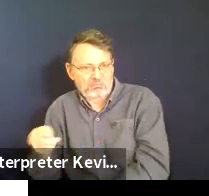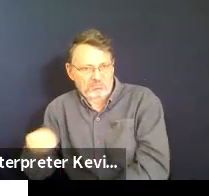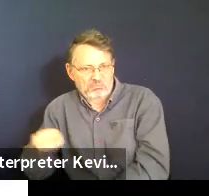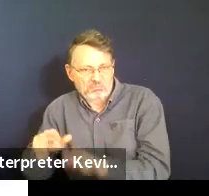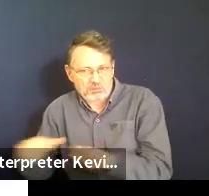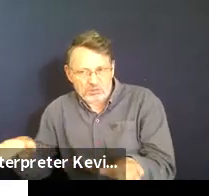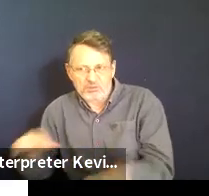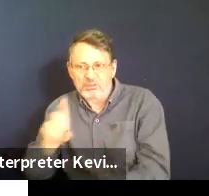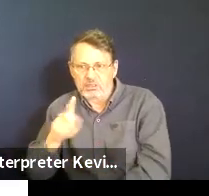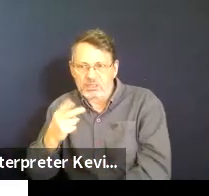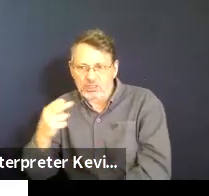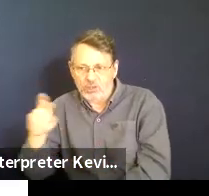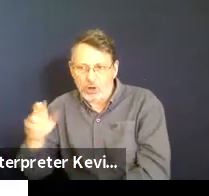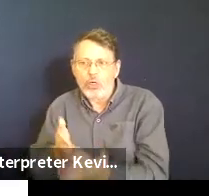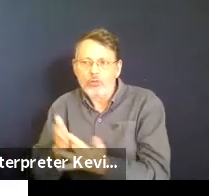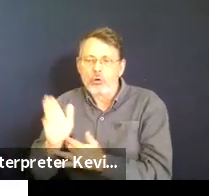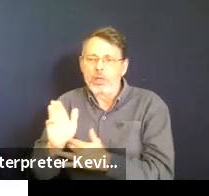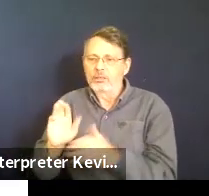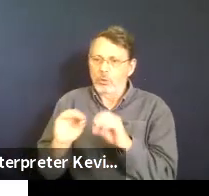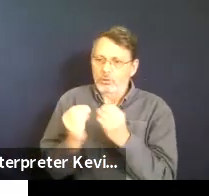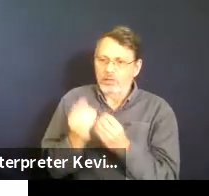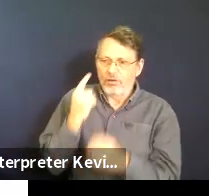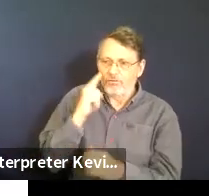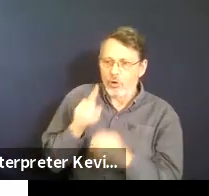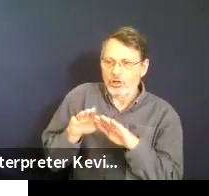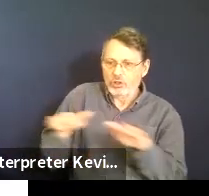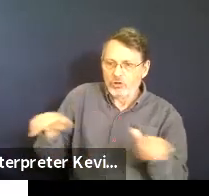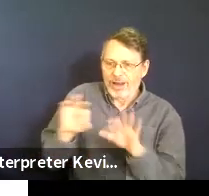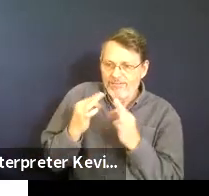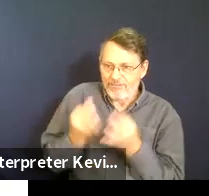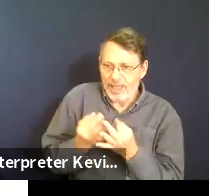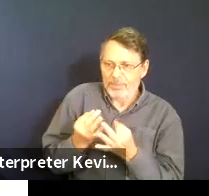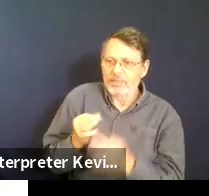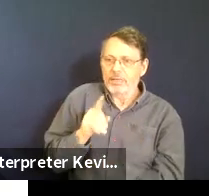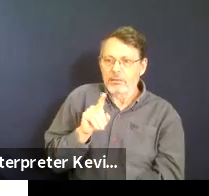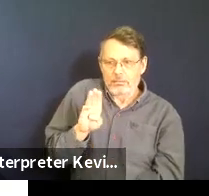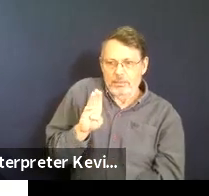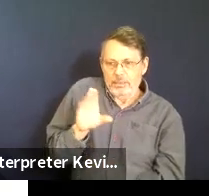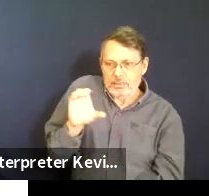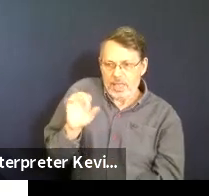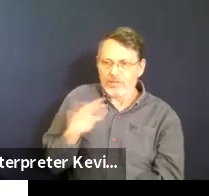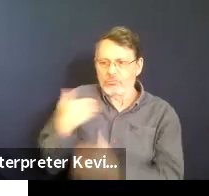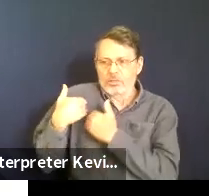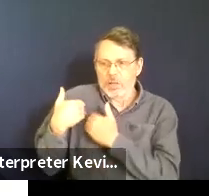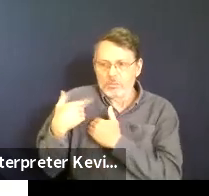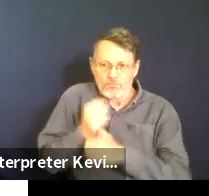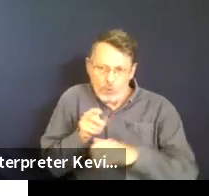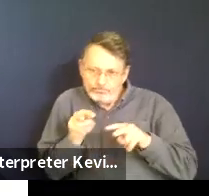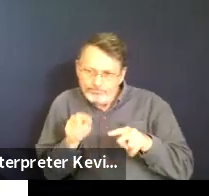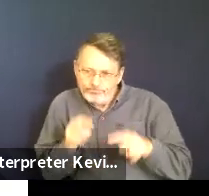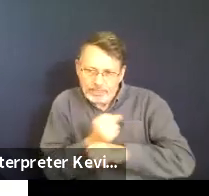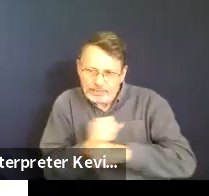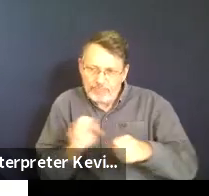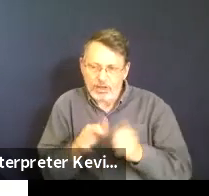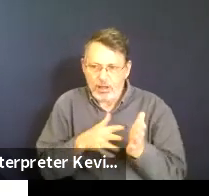DHHR, through its Bureau for Children and Families, is responsible for ensuring the safety of vulnerable children in West Virginia. Next